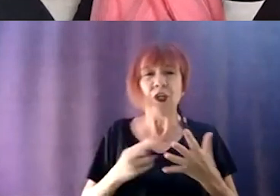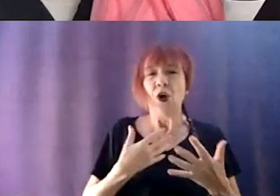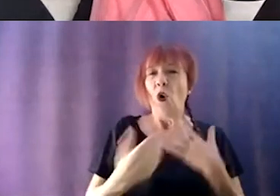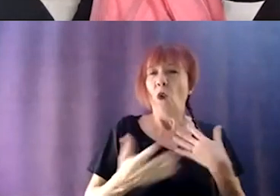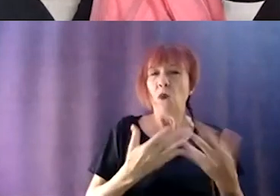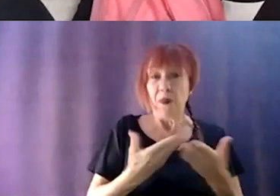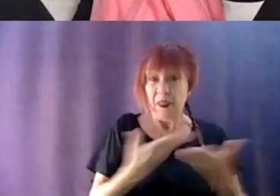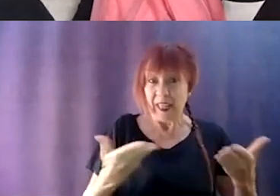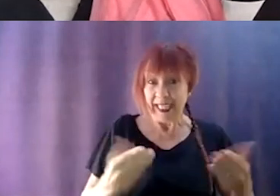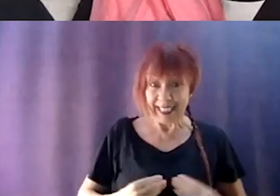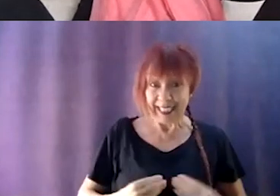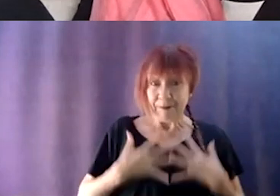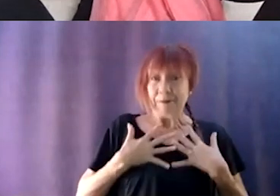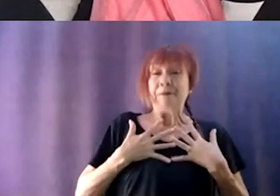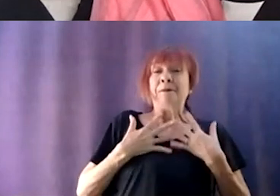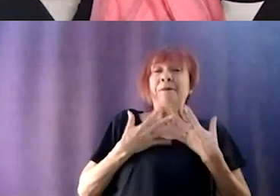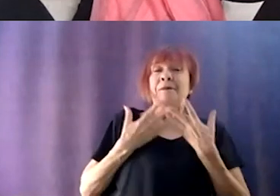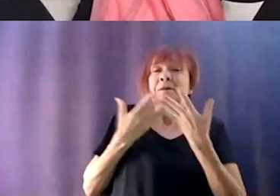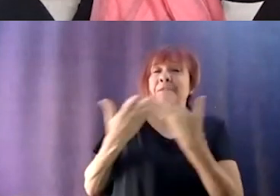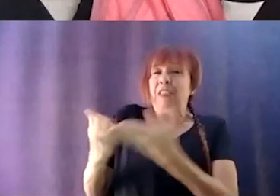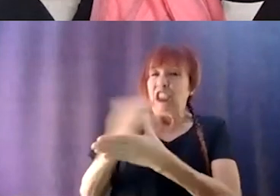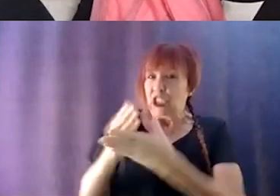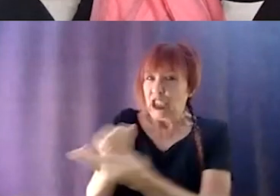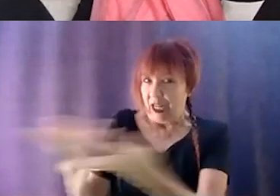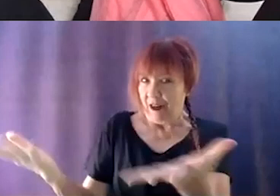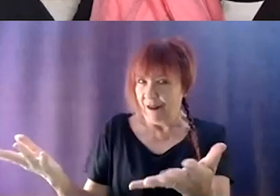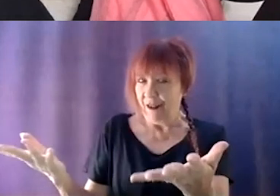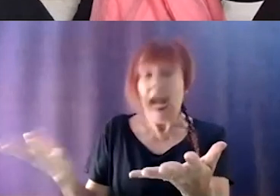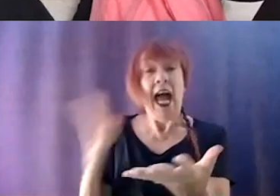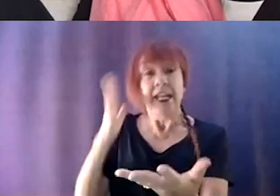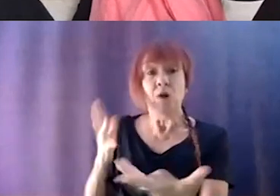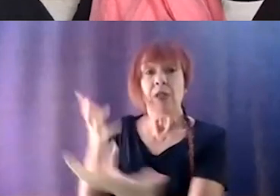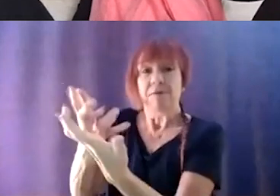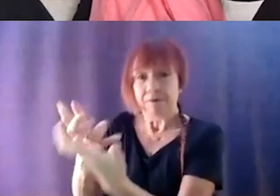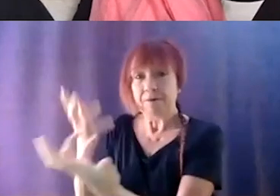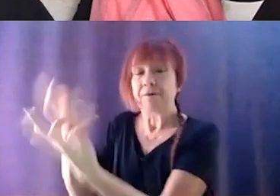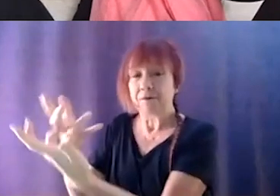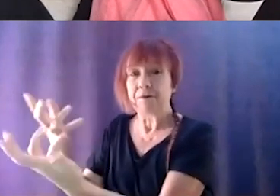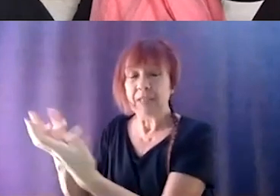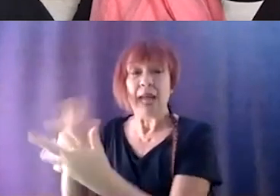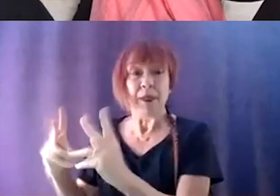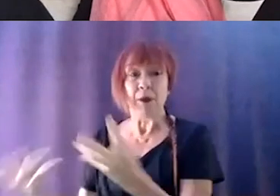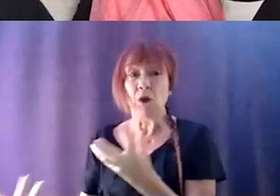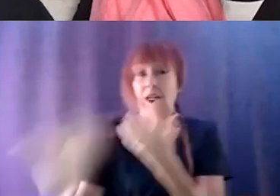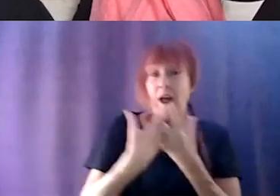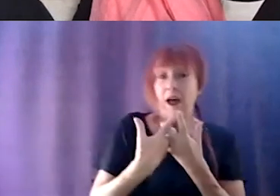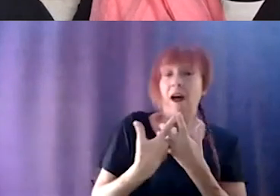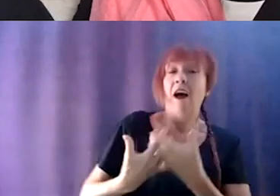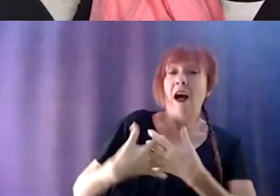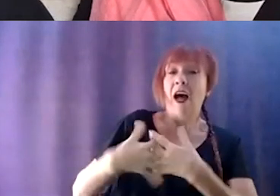what makes you vibrate gonna resonate in others, and they're gonna at their turn tune on that and elevate